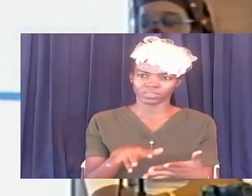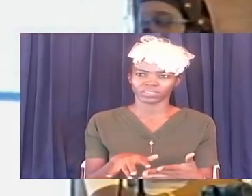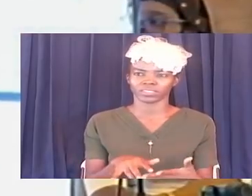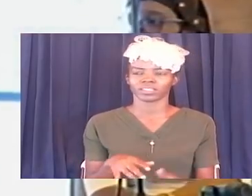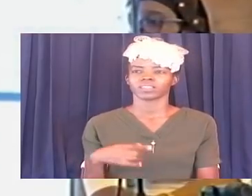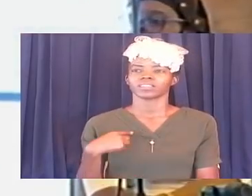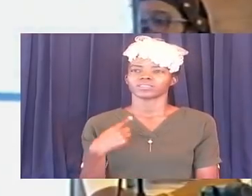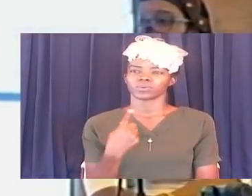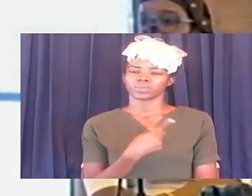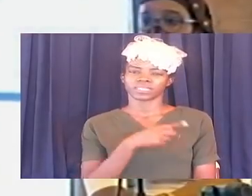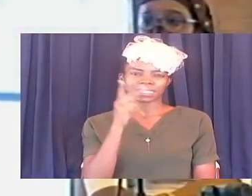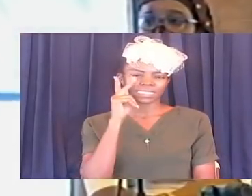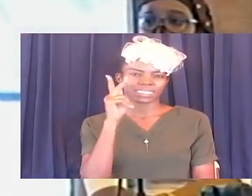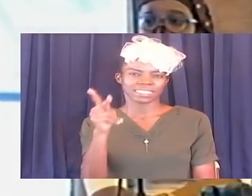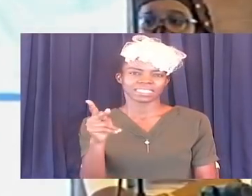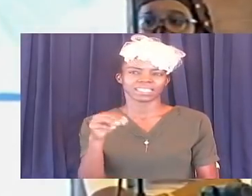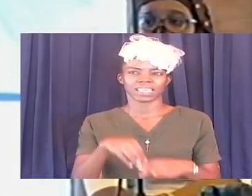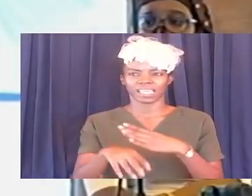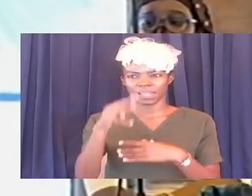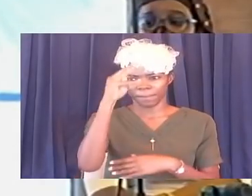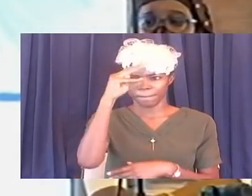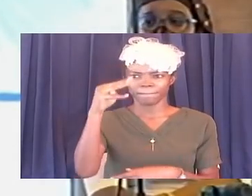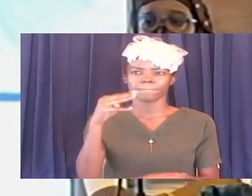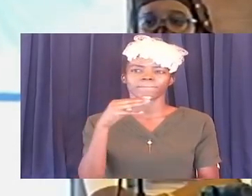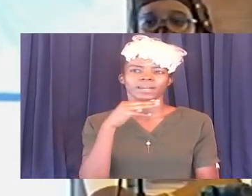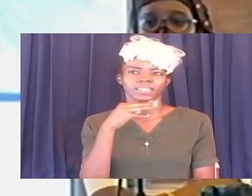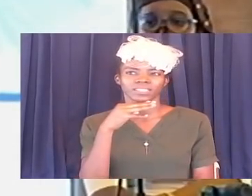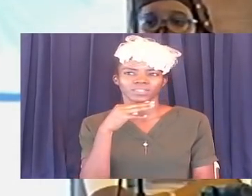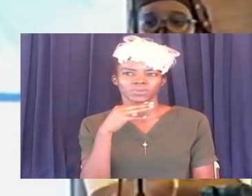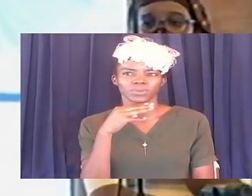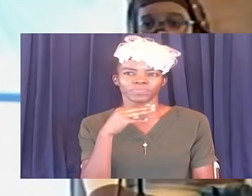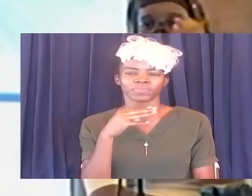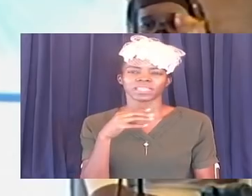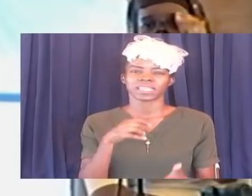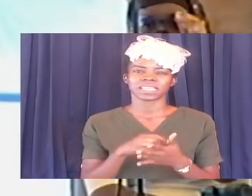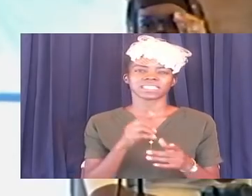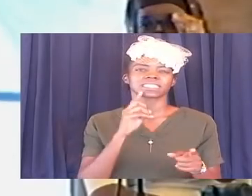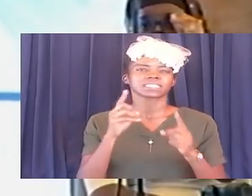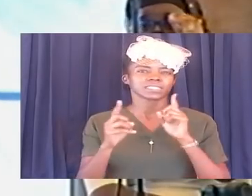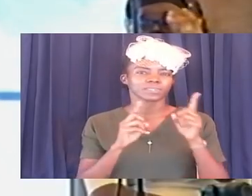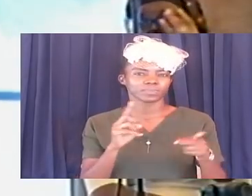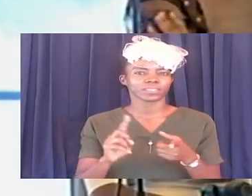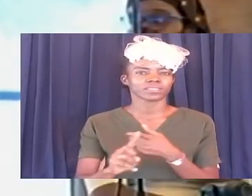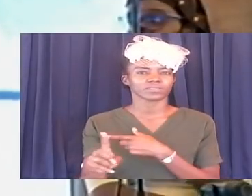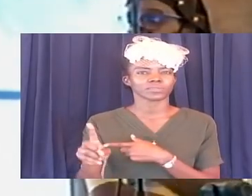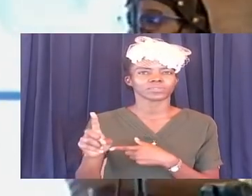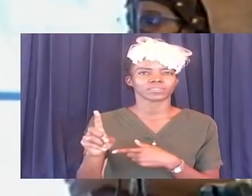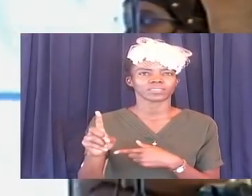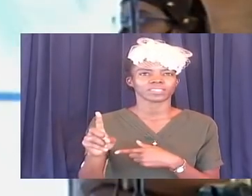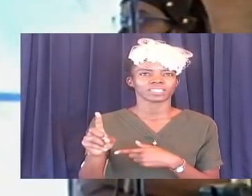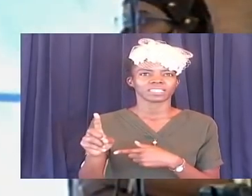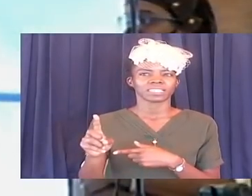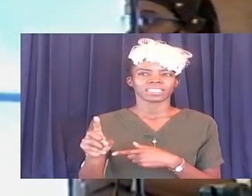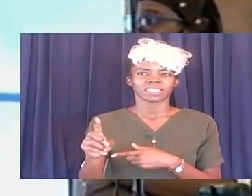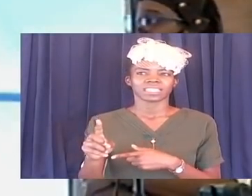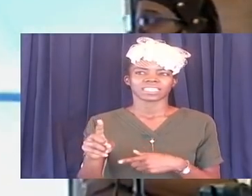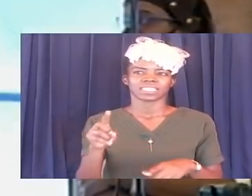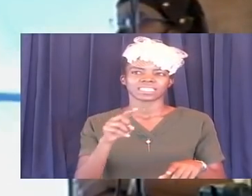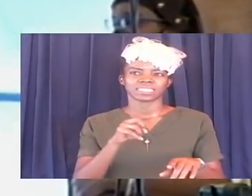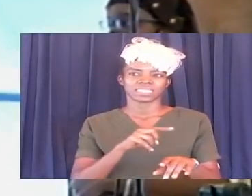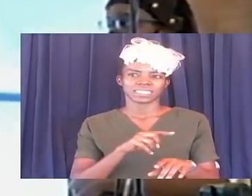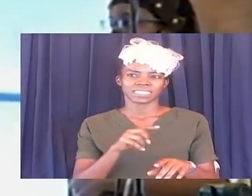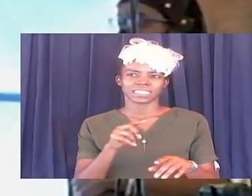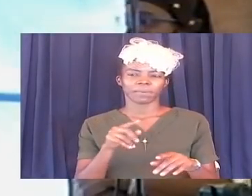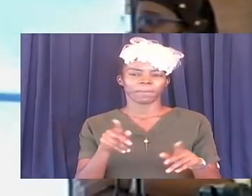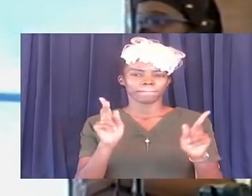the discourse in Matthew, it speaks to the type of persons that we are to